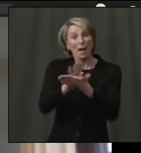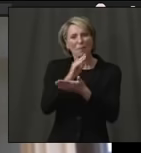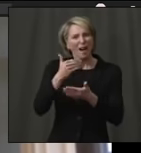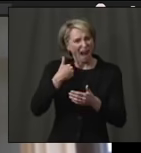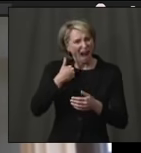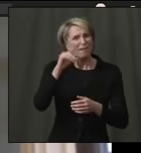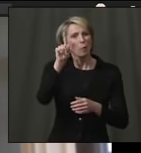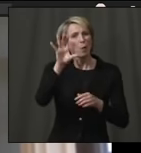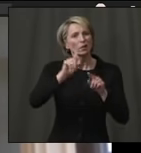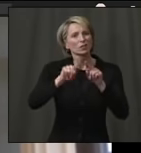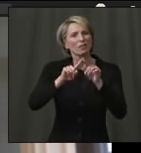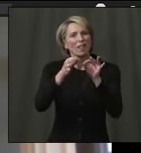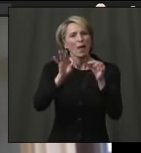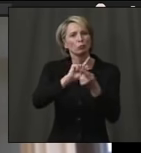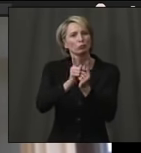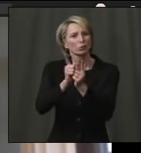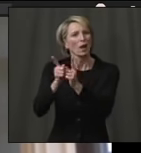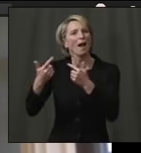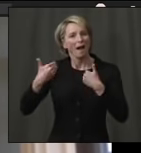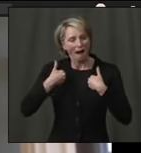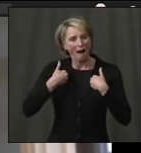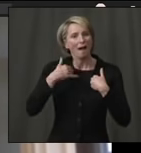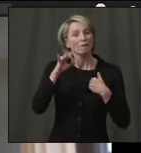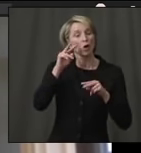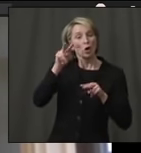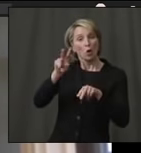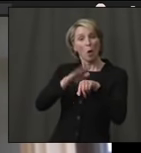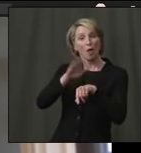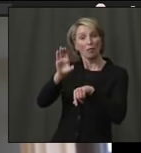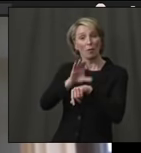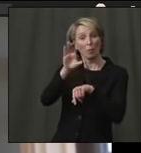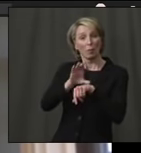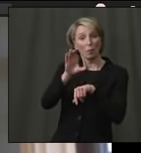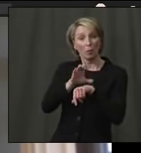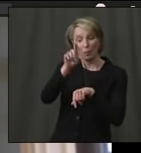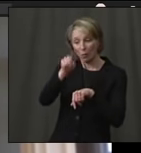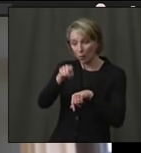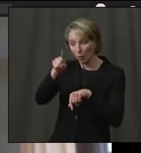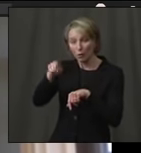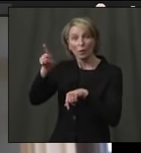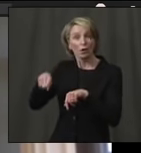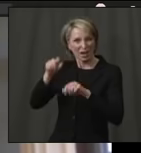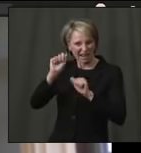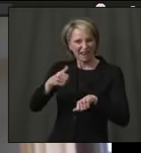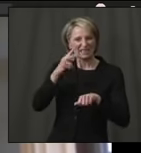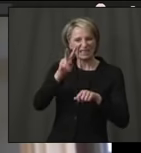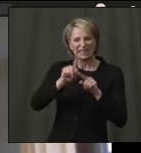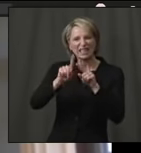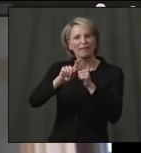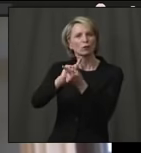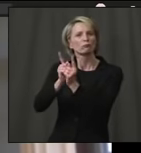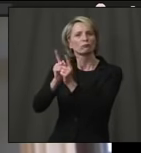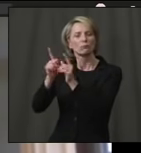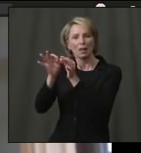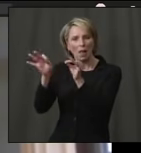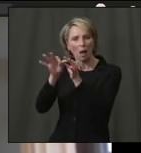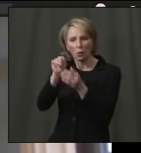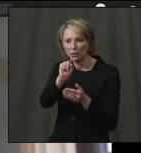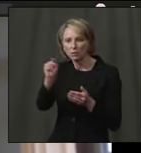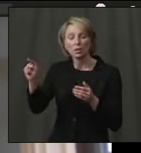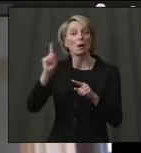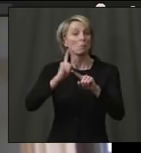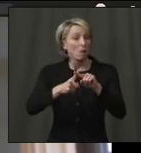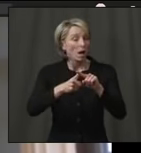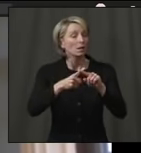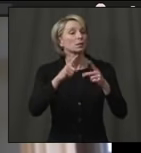go online. And there are 12 languages spoken on the 800 number if you'd like to fill